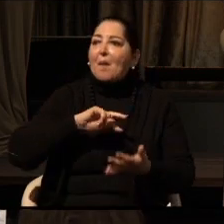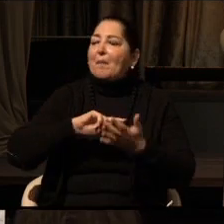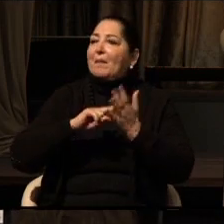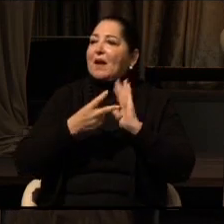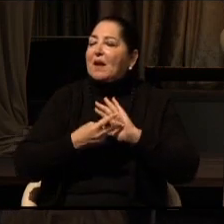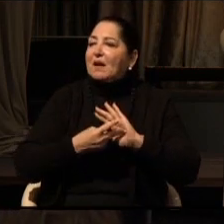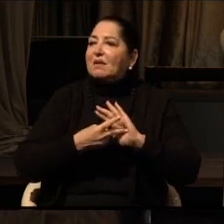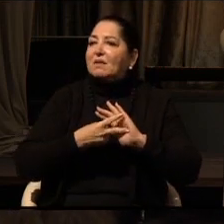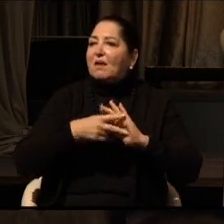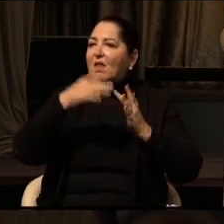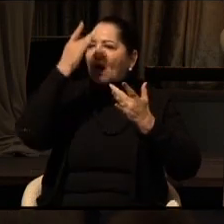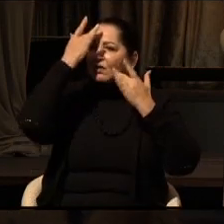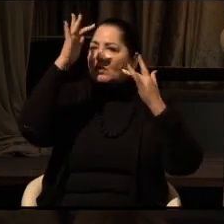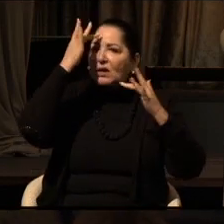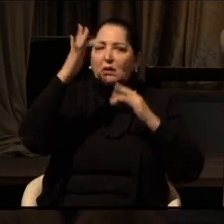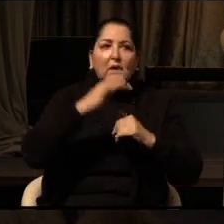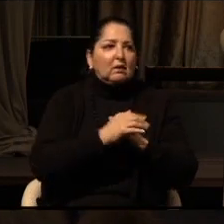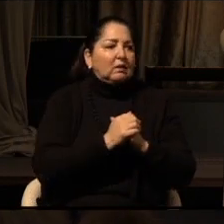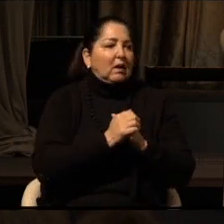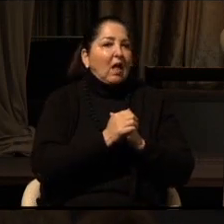the solutions,